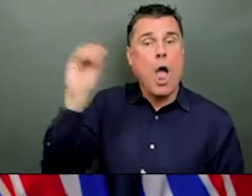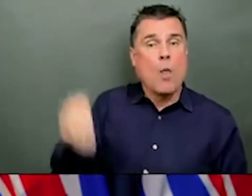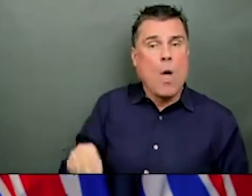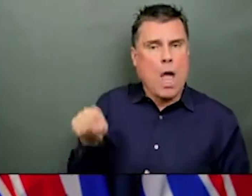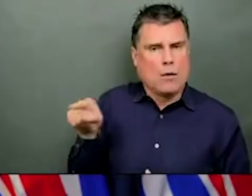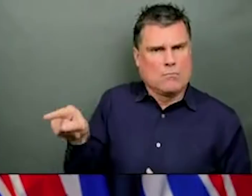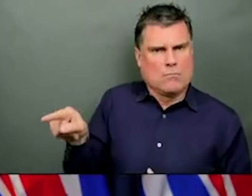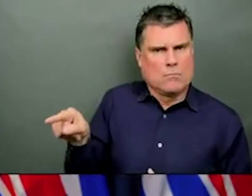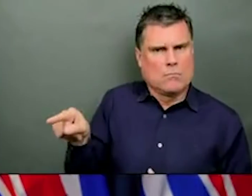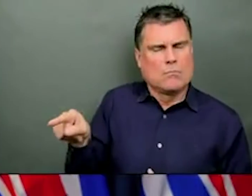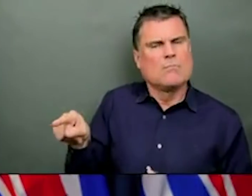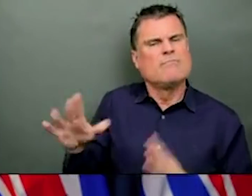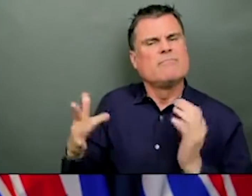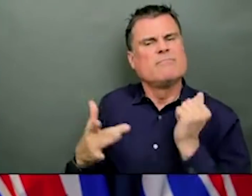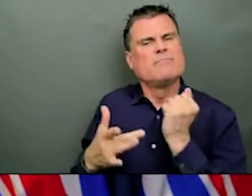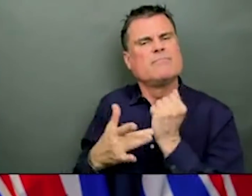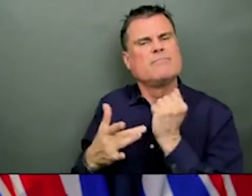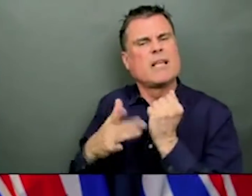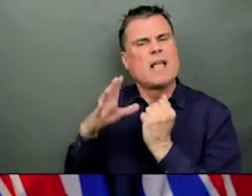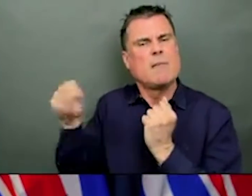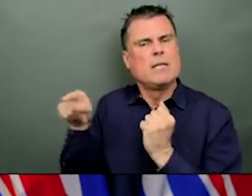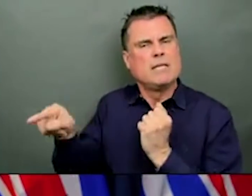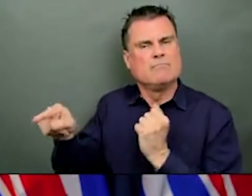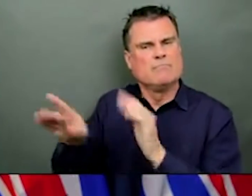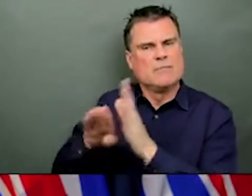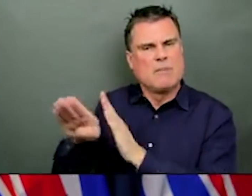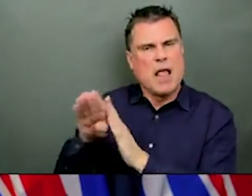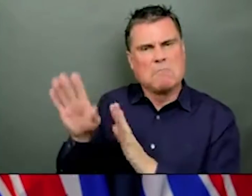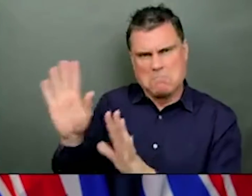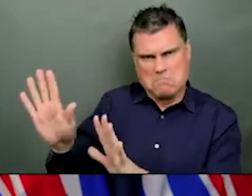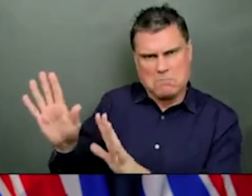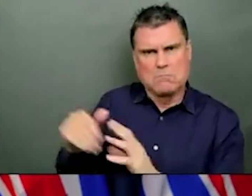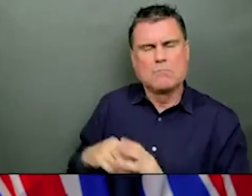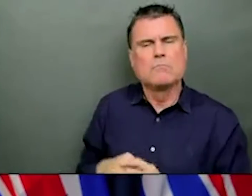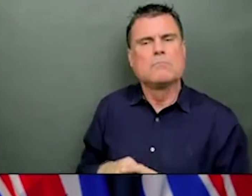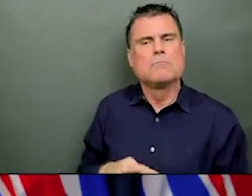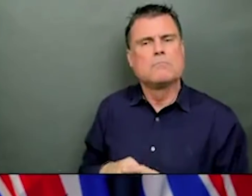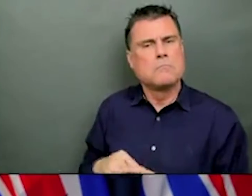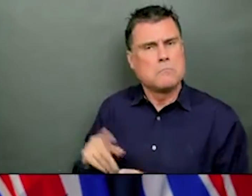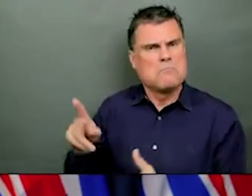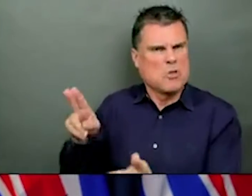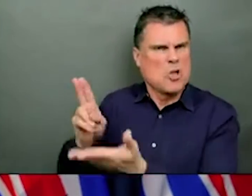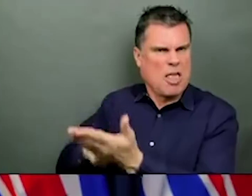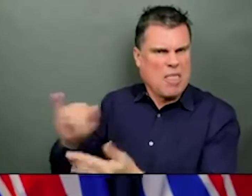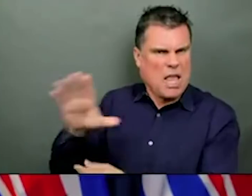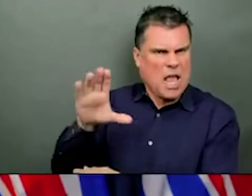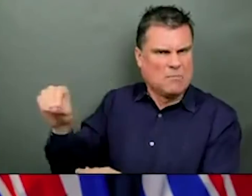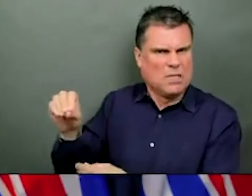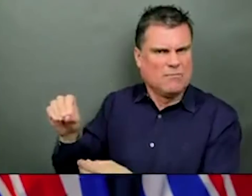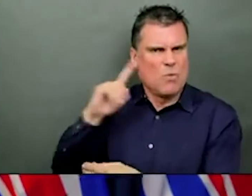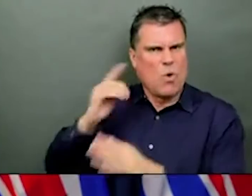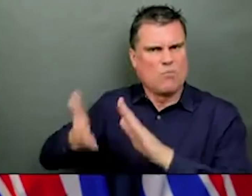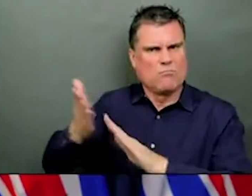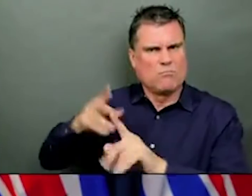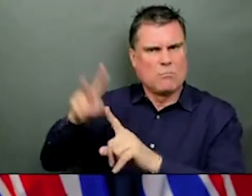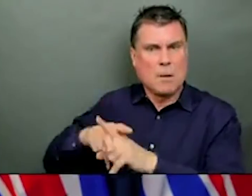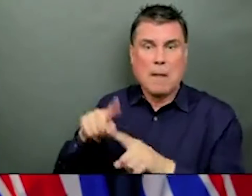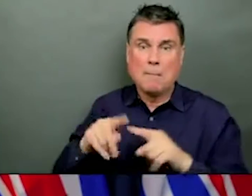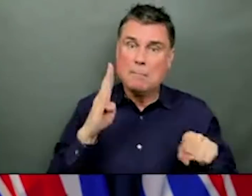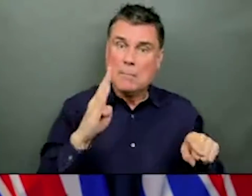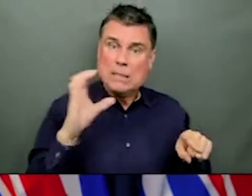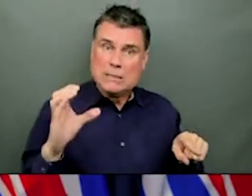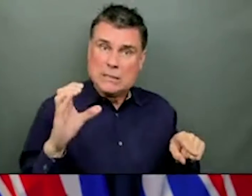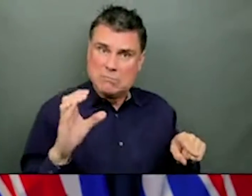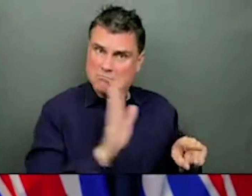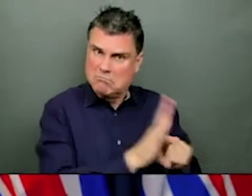other provinces as well. It's unclear if BC was one of them. But did the other health authorities here not have a portal because they tried